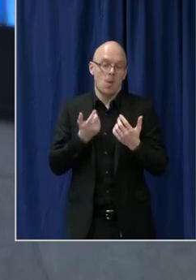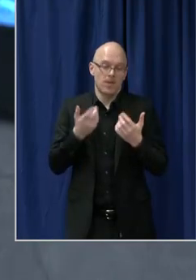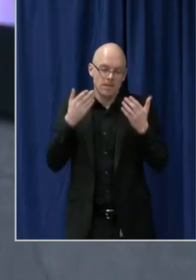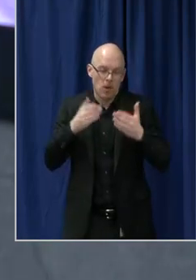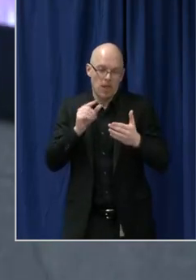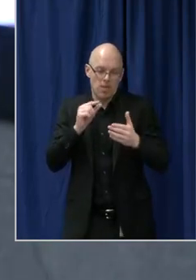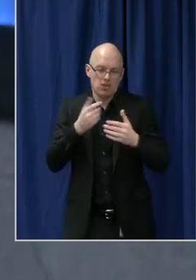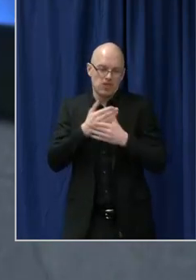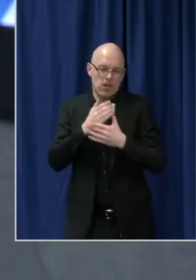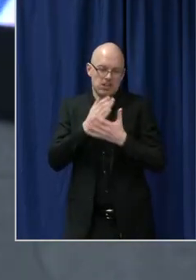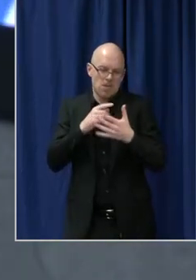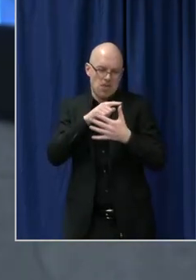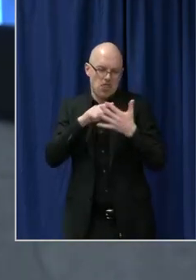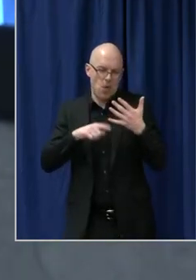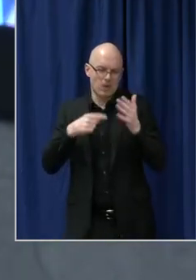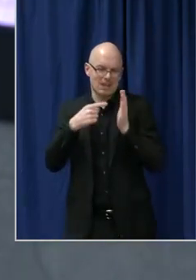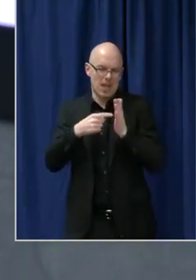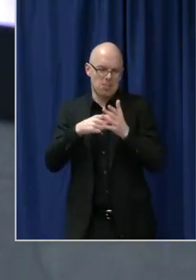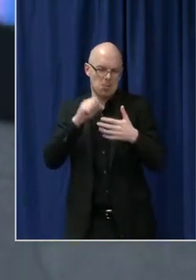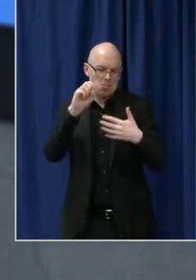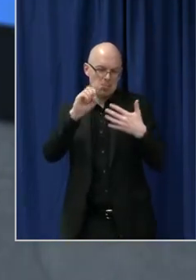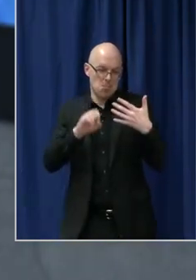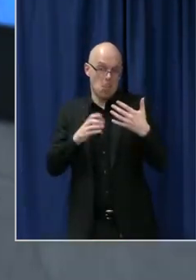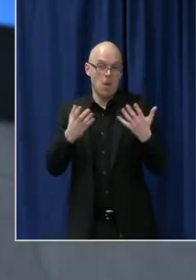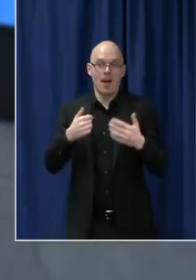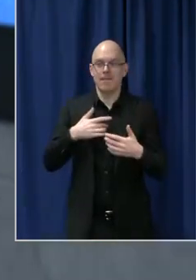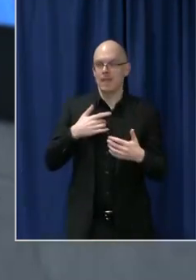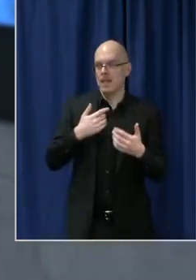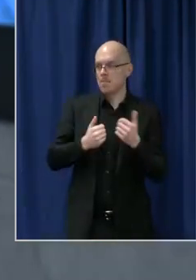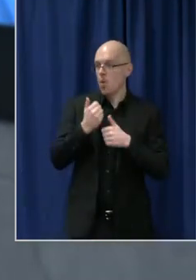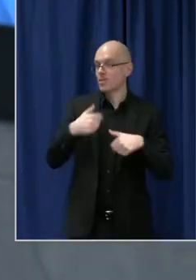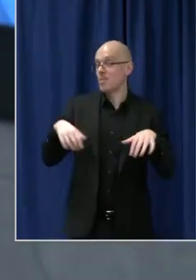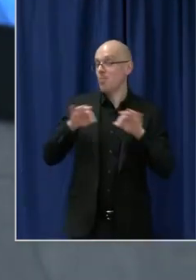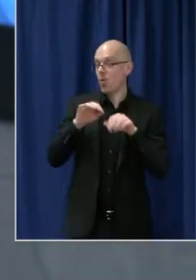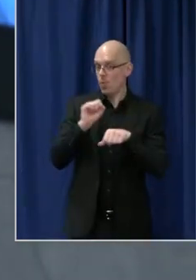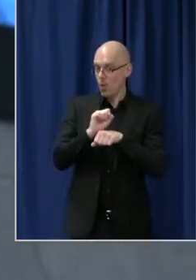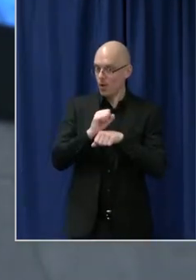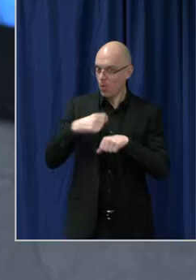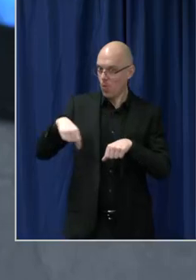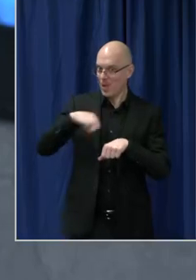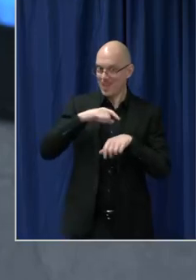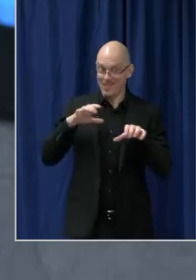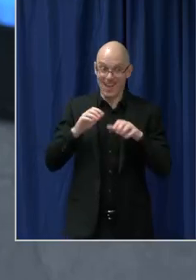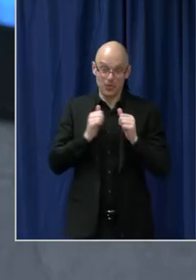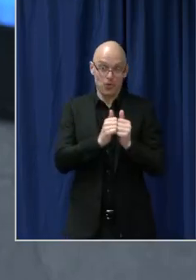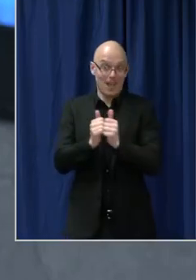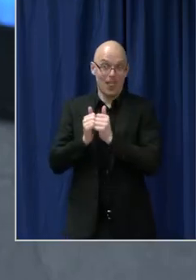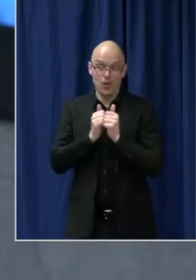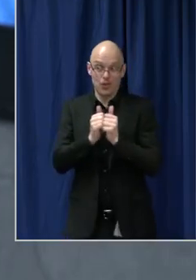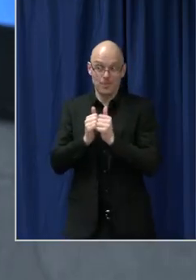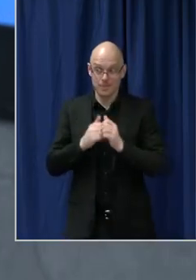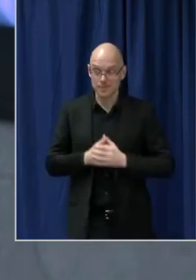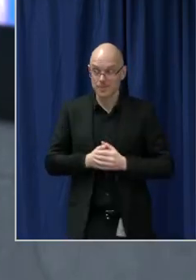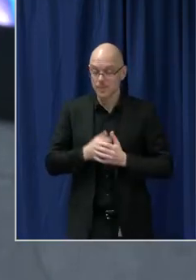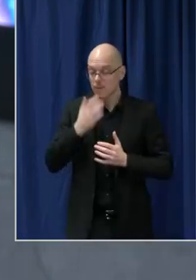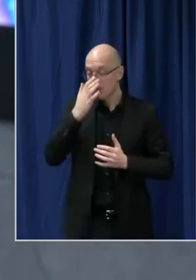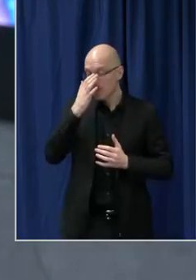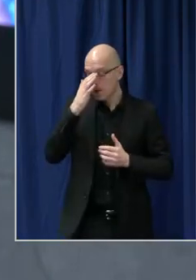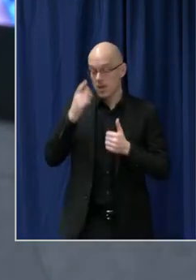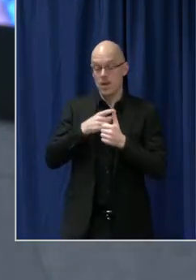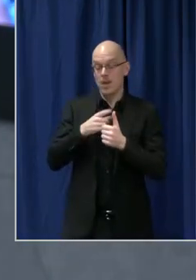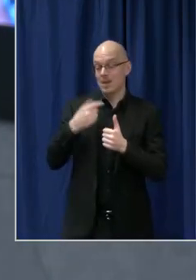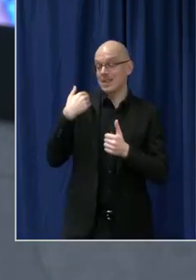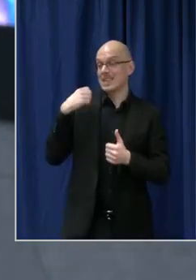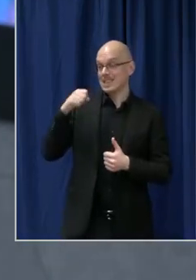with you, what I think is some of the important work that we've been able to accomplish together, truly. First, in September, we adopted a